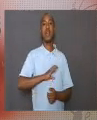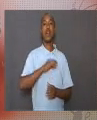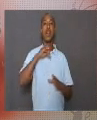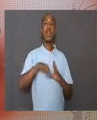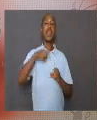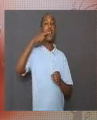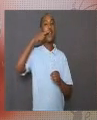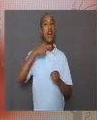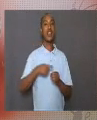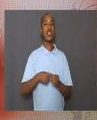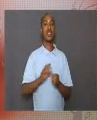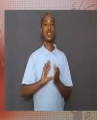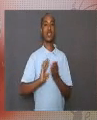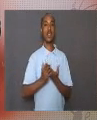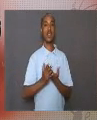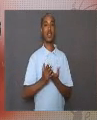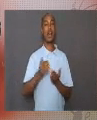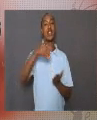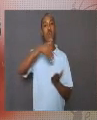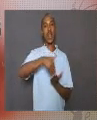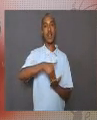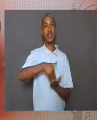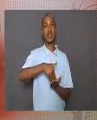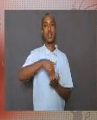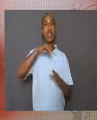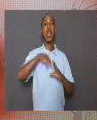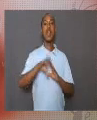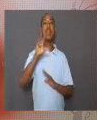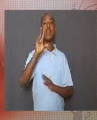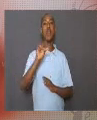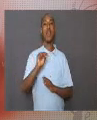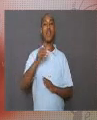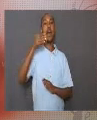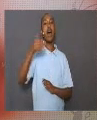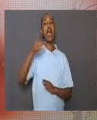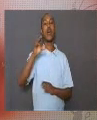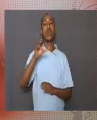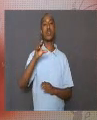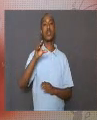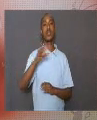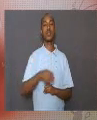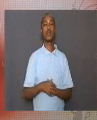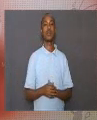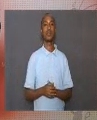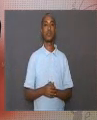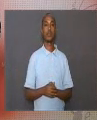the gaseous state as well as in non-aqueous solutions.